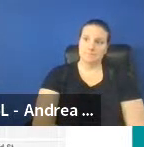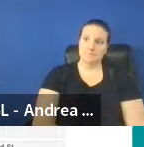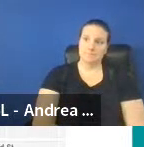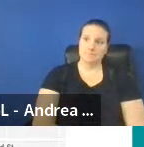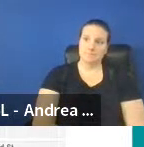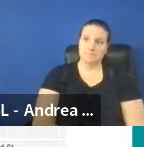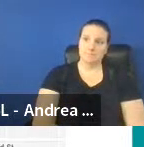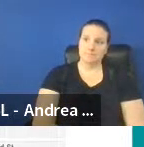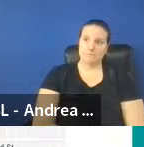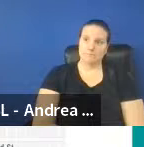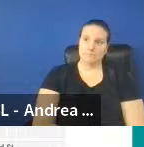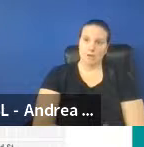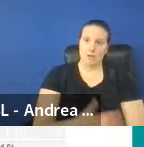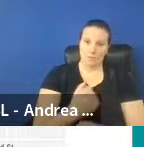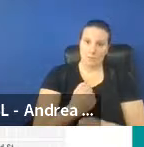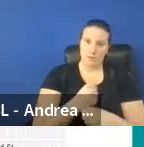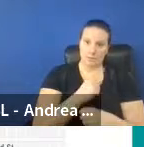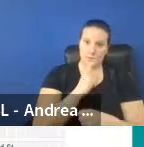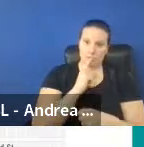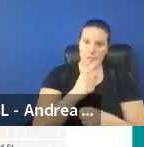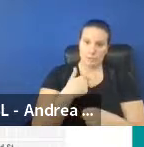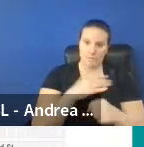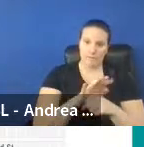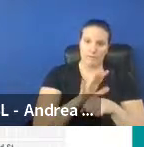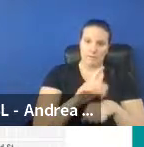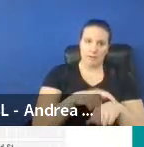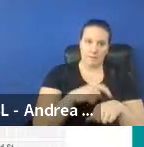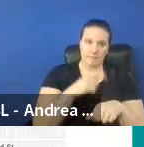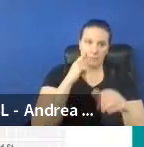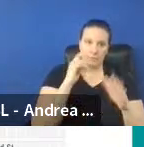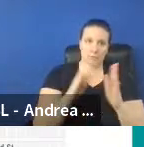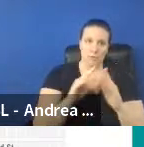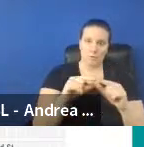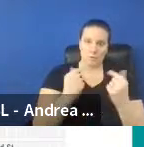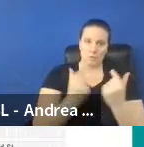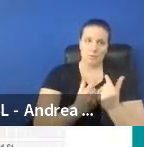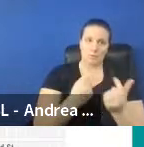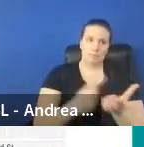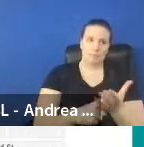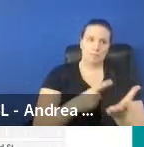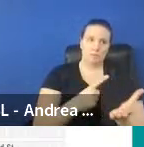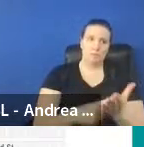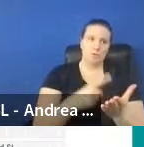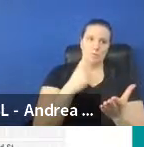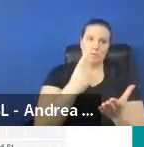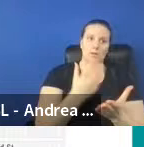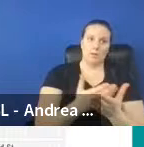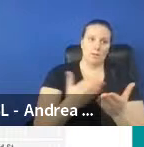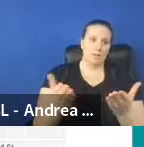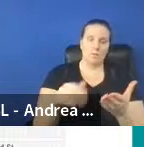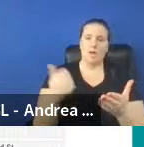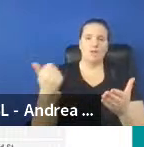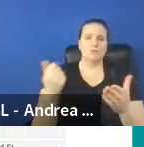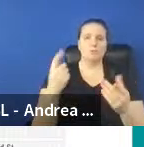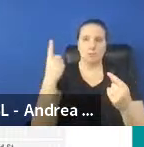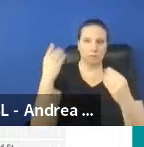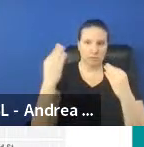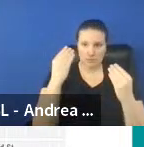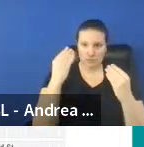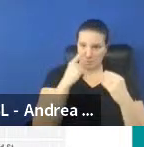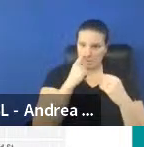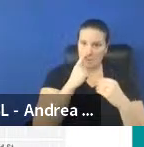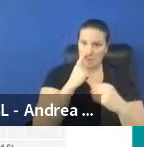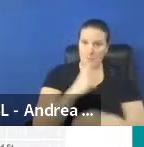want to make sure that we have time in our small group discussions, because one of the things is, what else do we need to be considering?